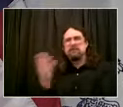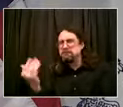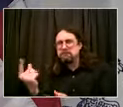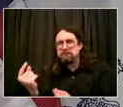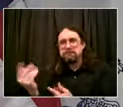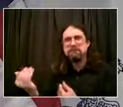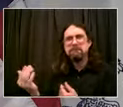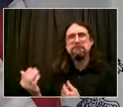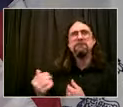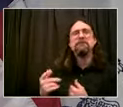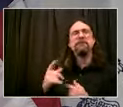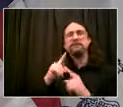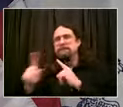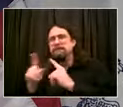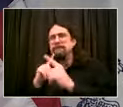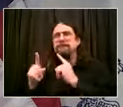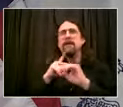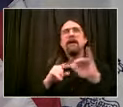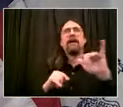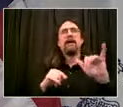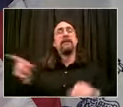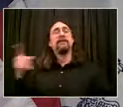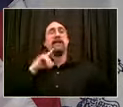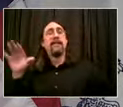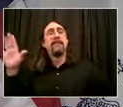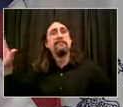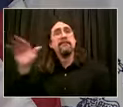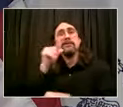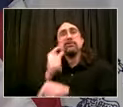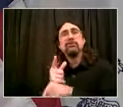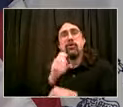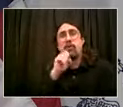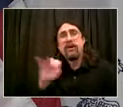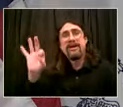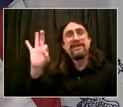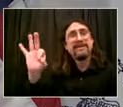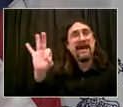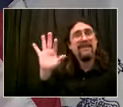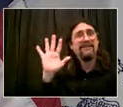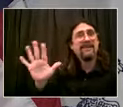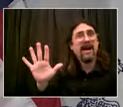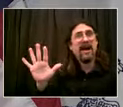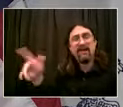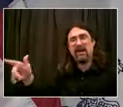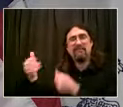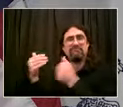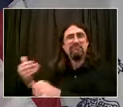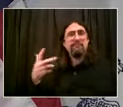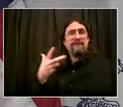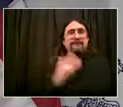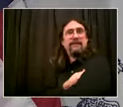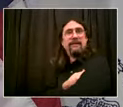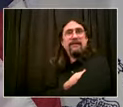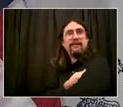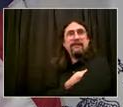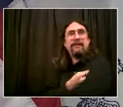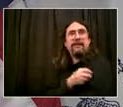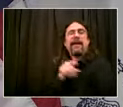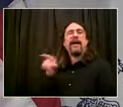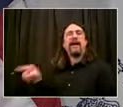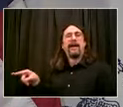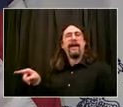in Williamsburg decided to get vaccinated, told her younger sister, it's okay, it worked for me, you can do it now. And her younger sister